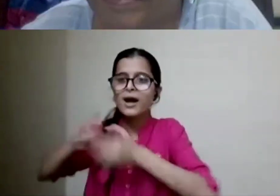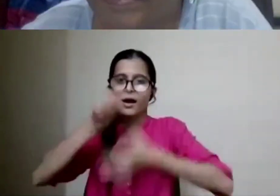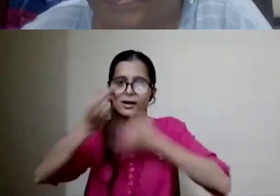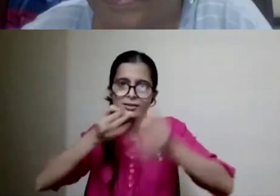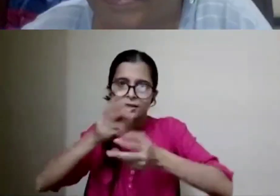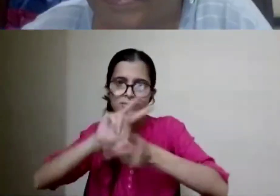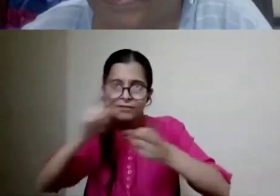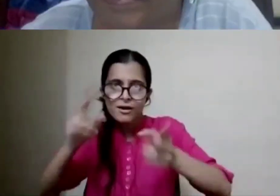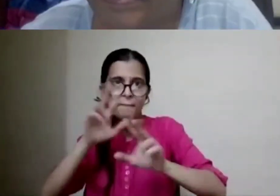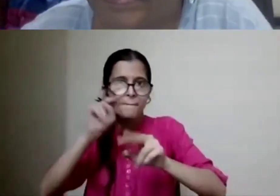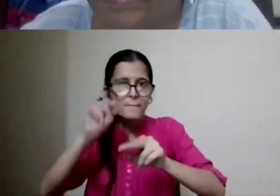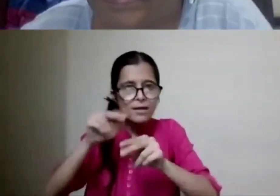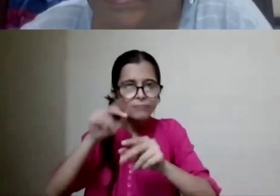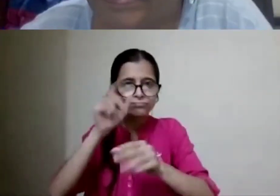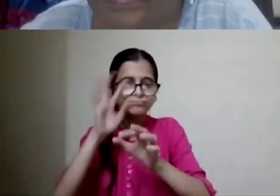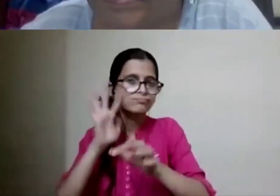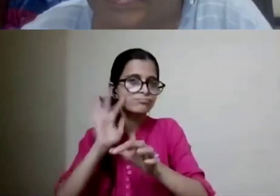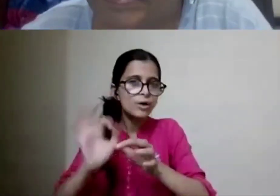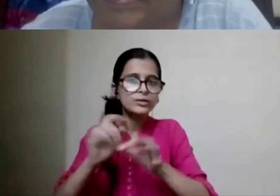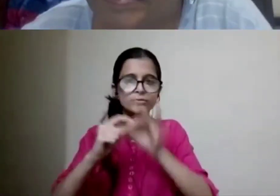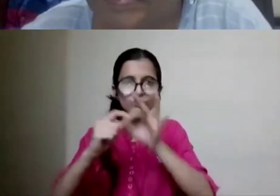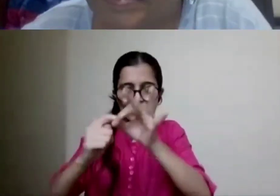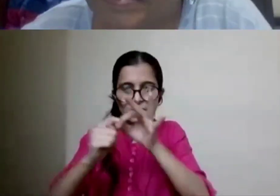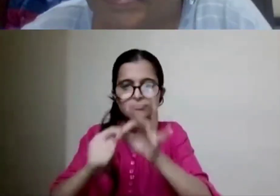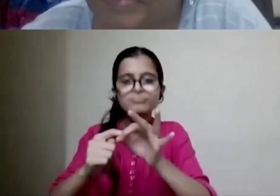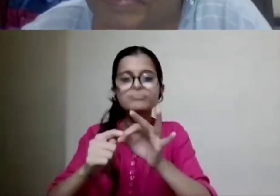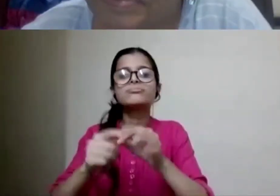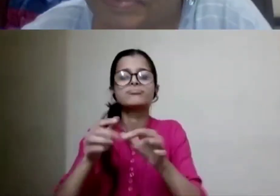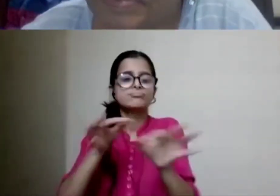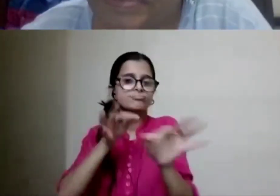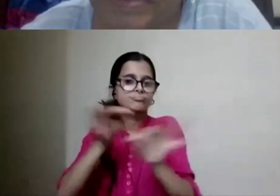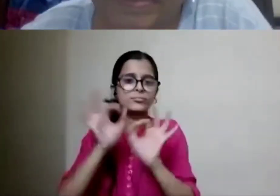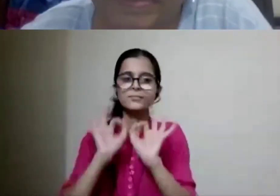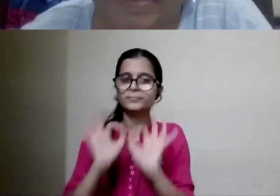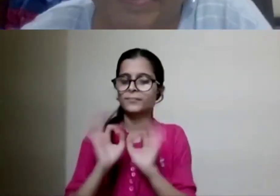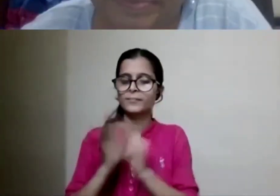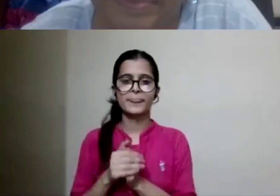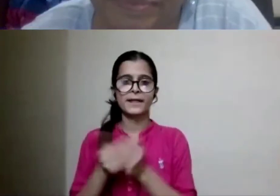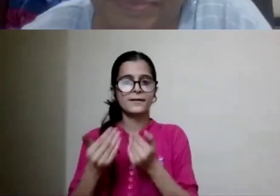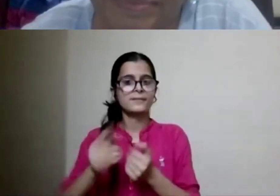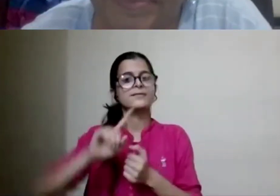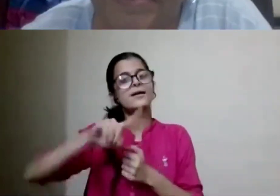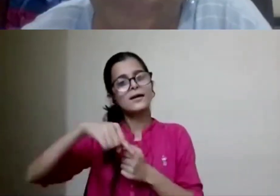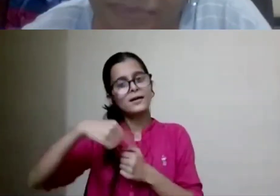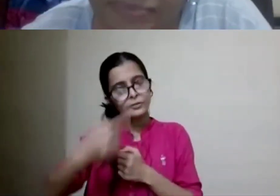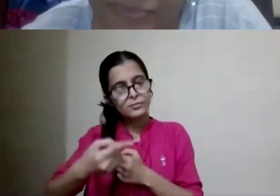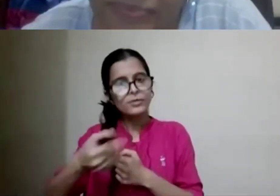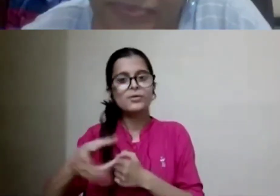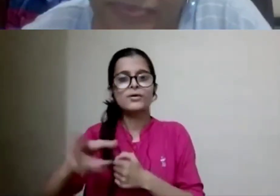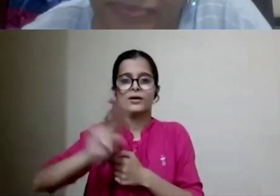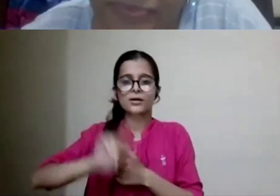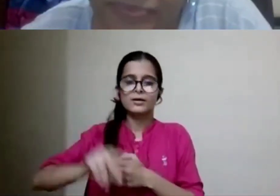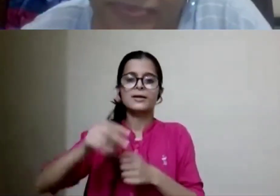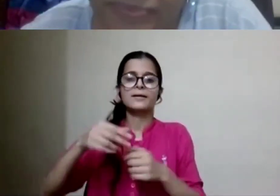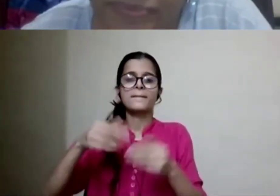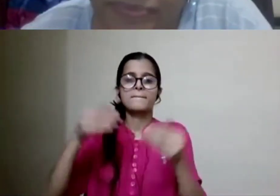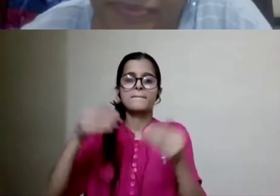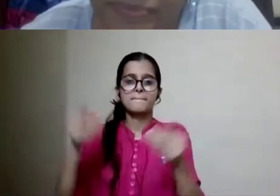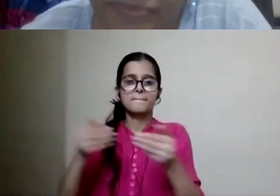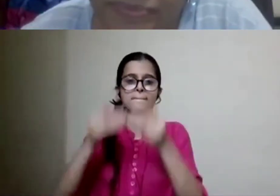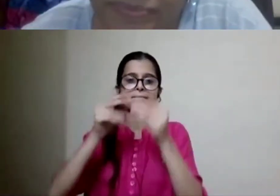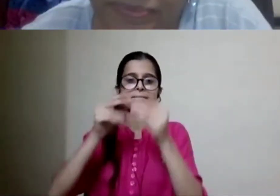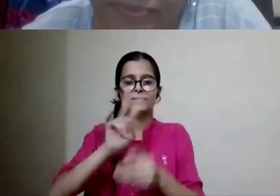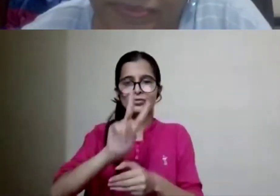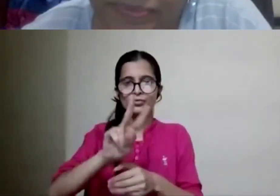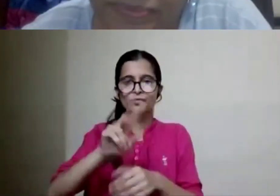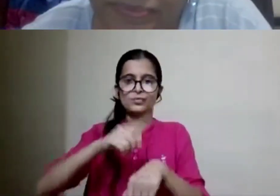incisive questions and adding to the conversation very meaningfully. Tomorrow we meet at 2 p.m. for our session on the Marrakesh Treaty,